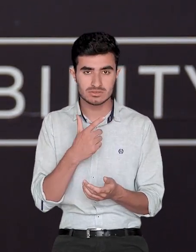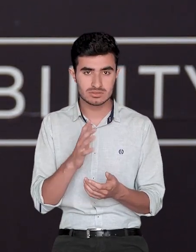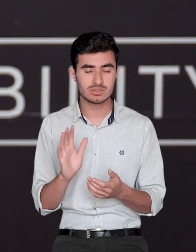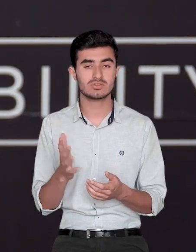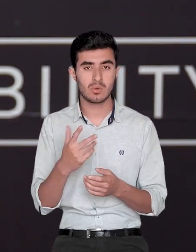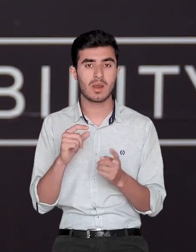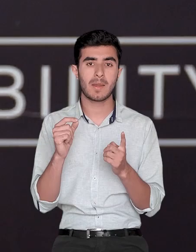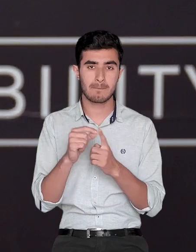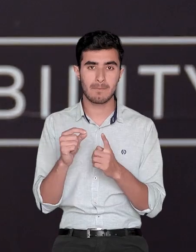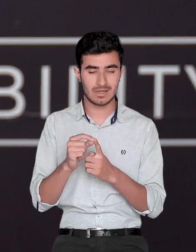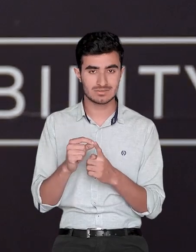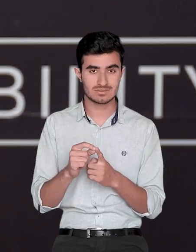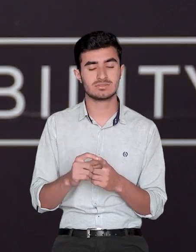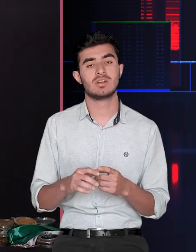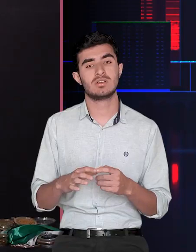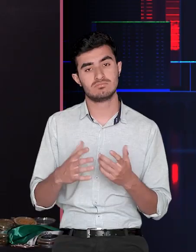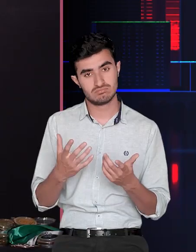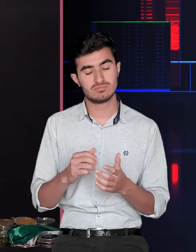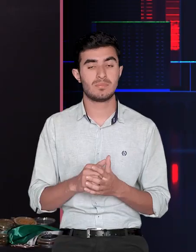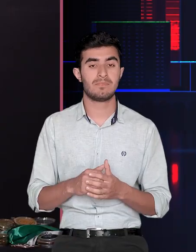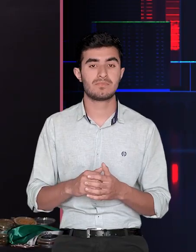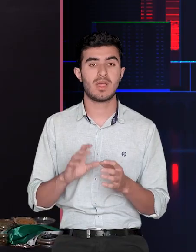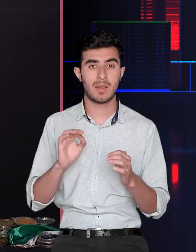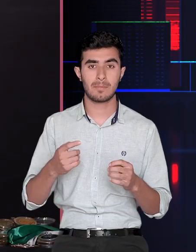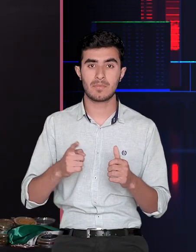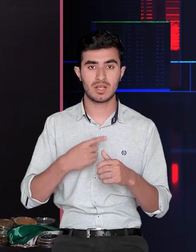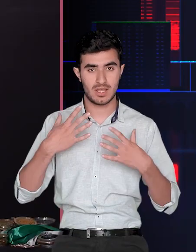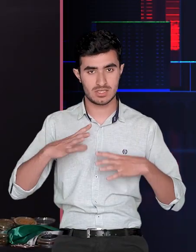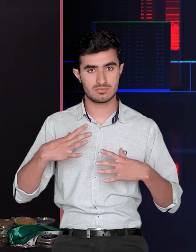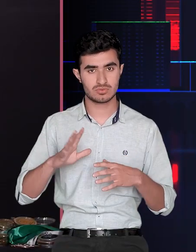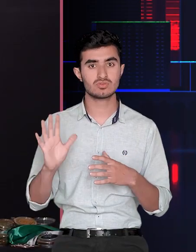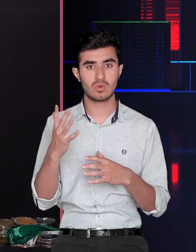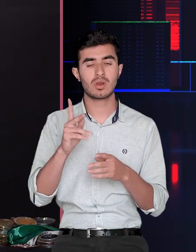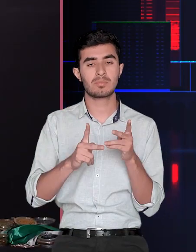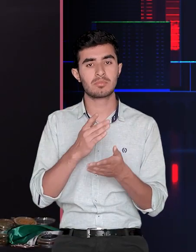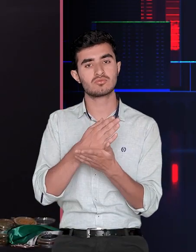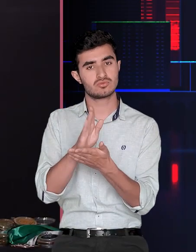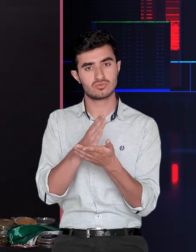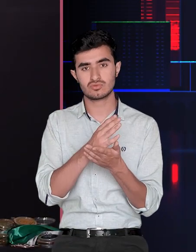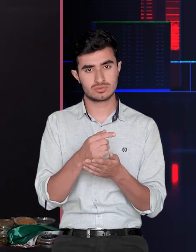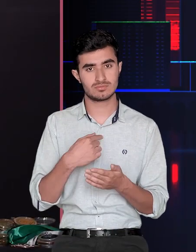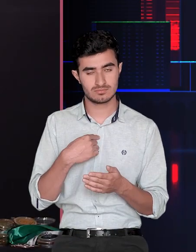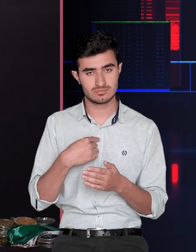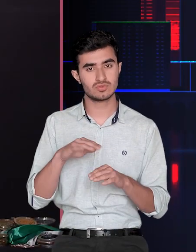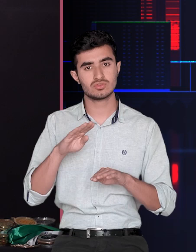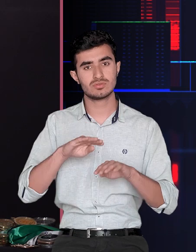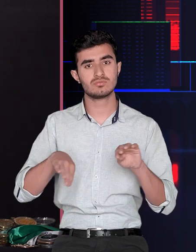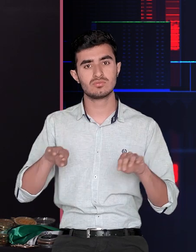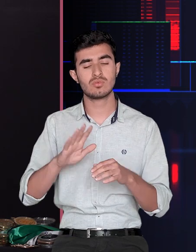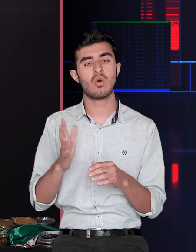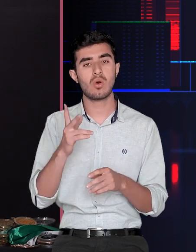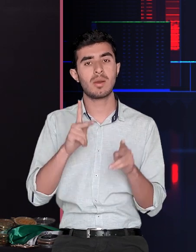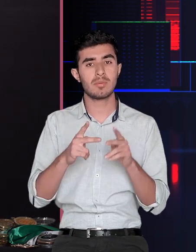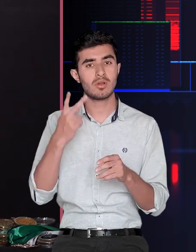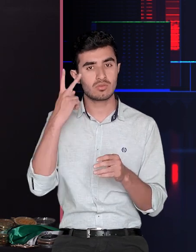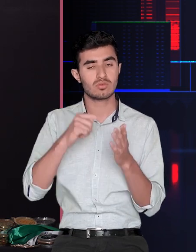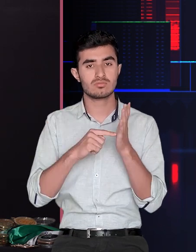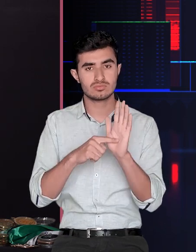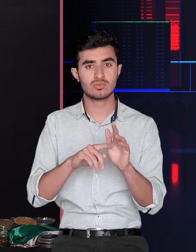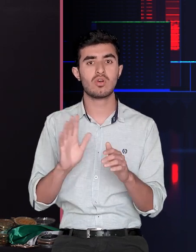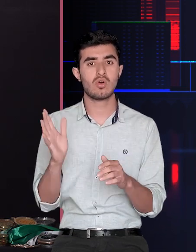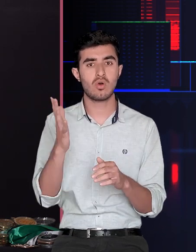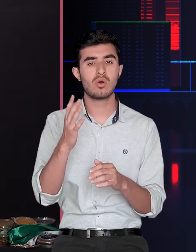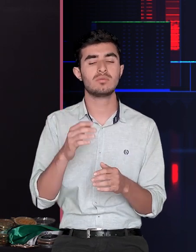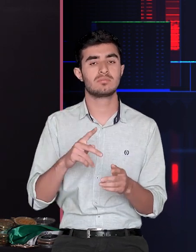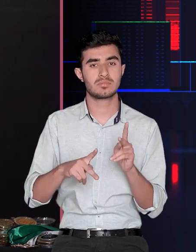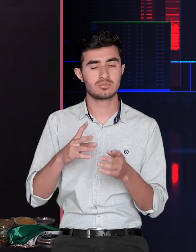made available in Pakistan. I'm sharing my journey with arthritis and with swimming to help inspire other people or